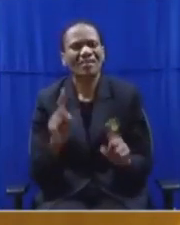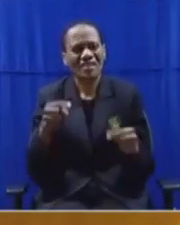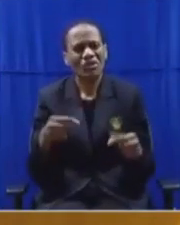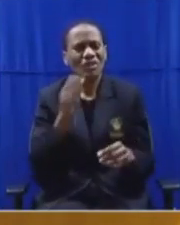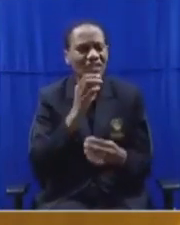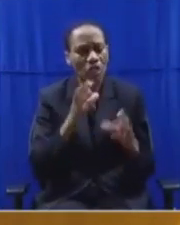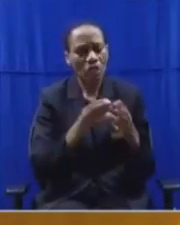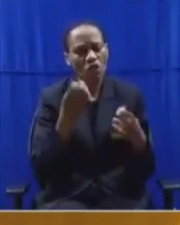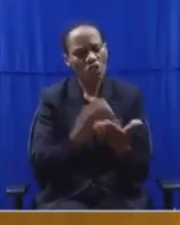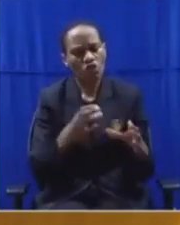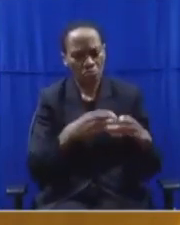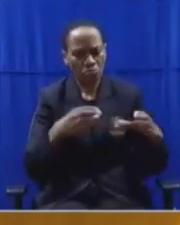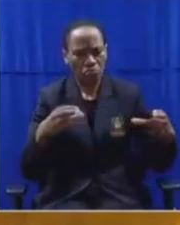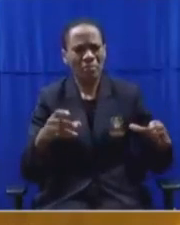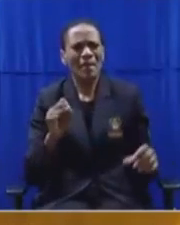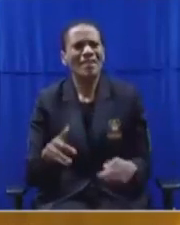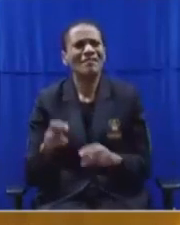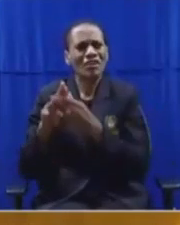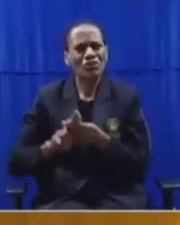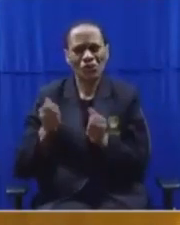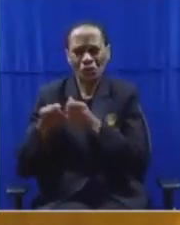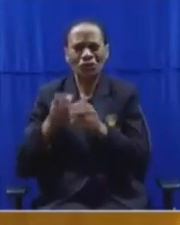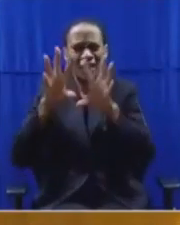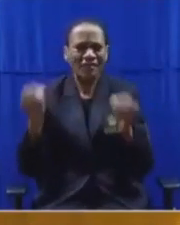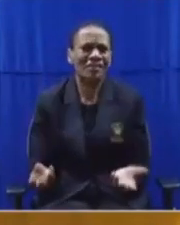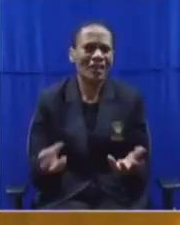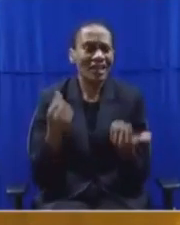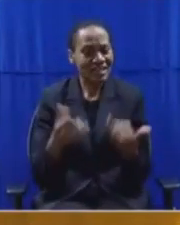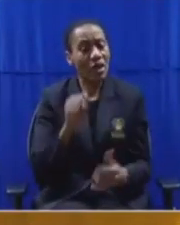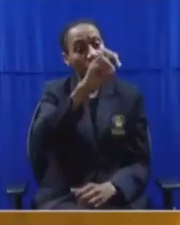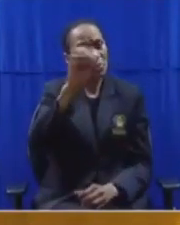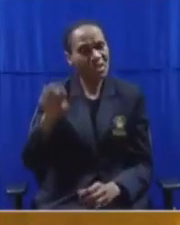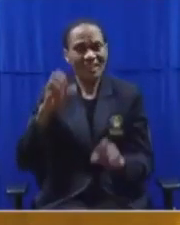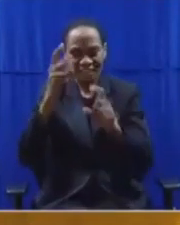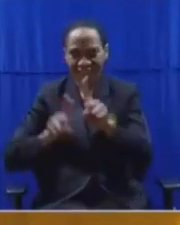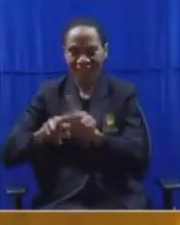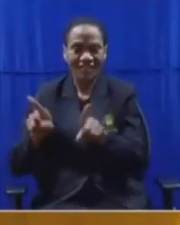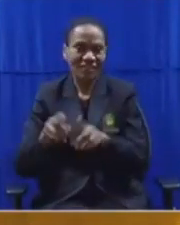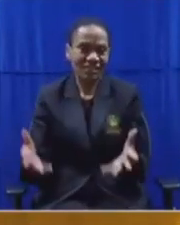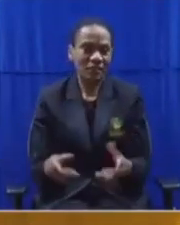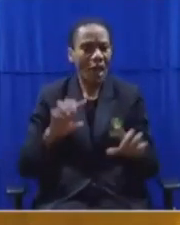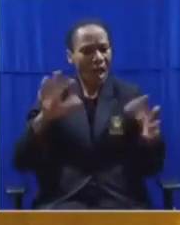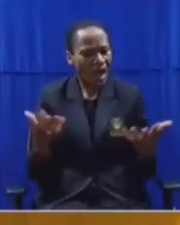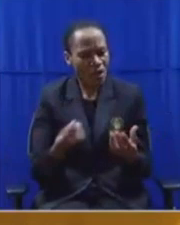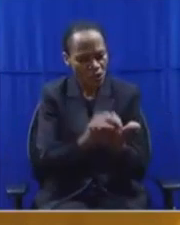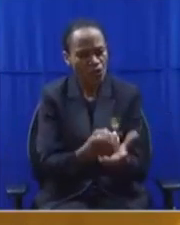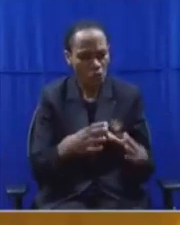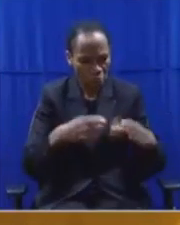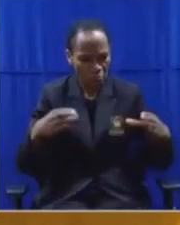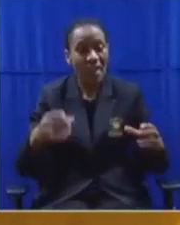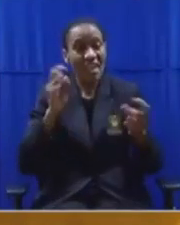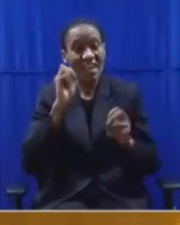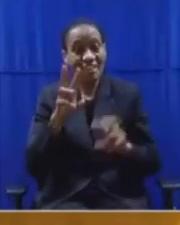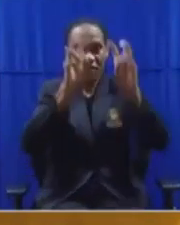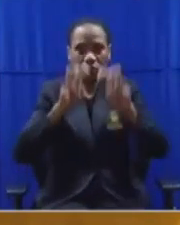ransom by unions who cripple state-owned entities when they feel that their demands aren't met. You cannot grow the economy when the energy supply is not